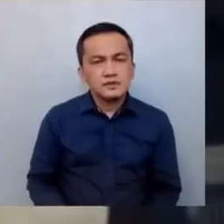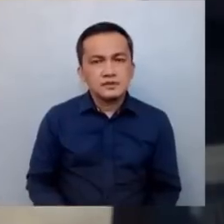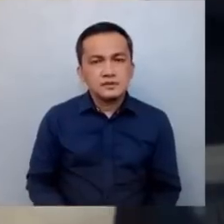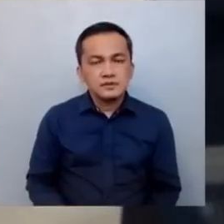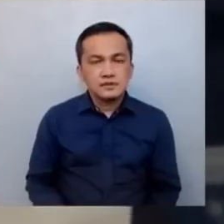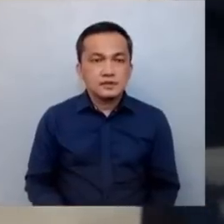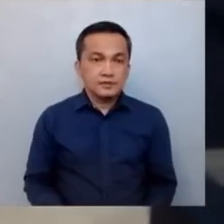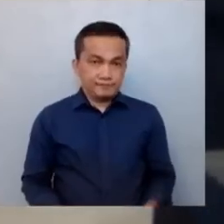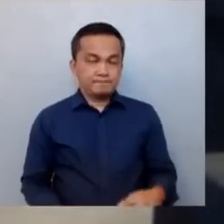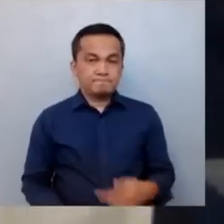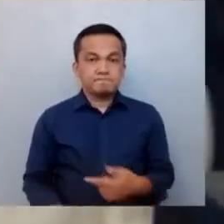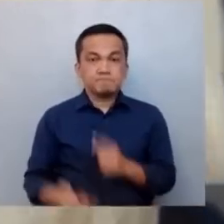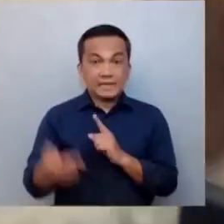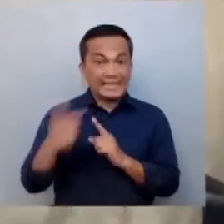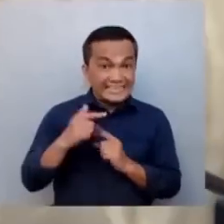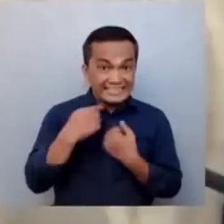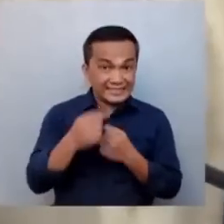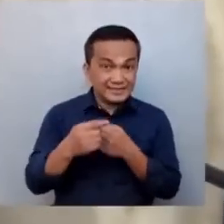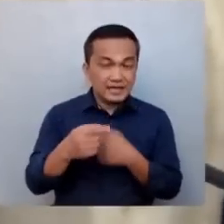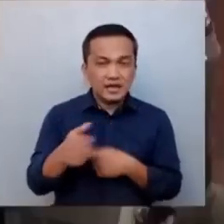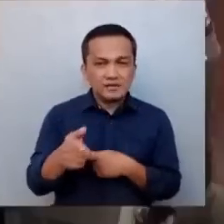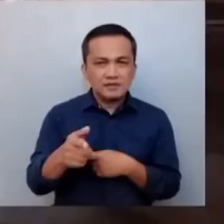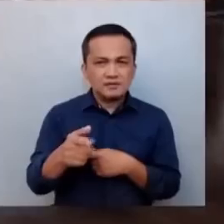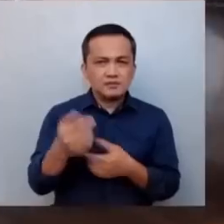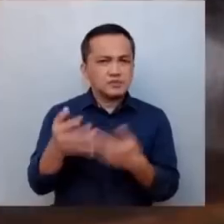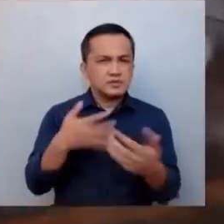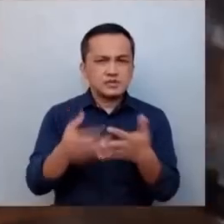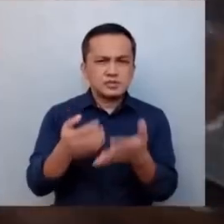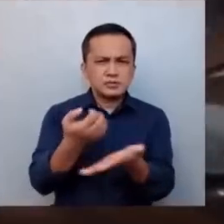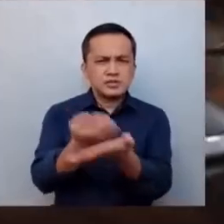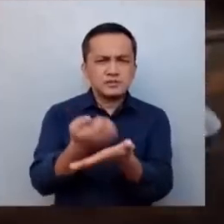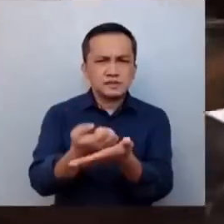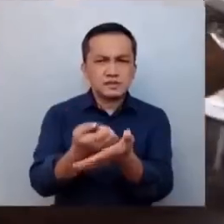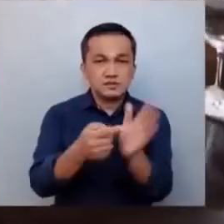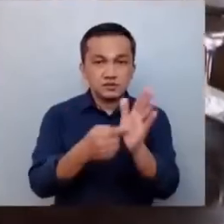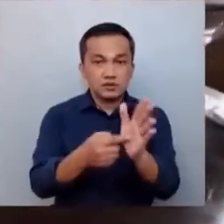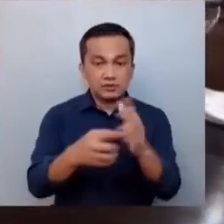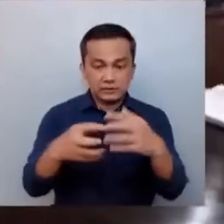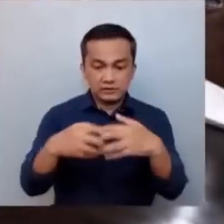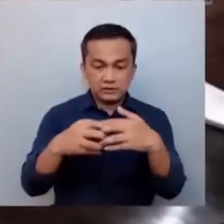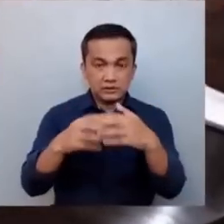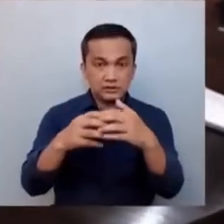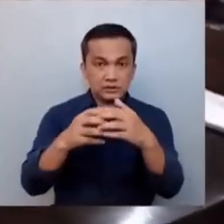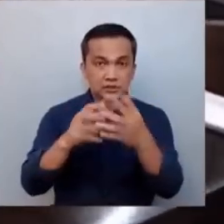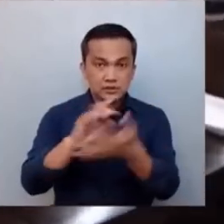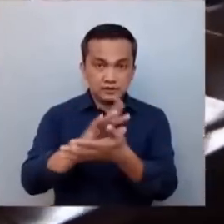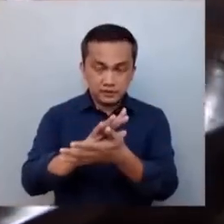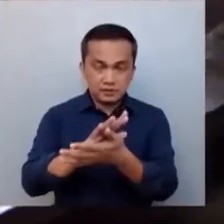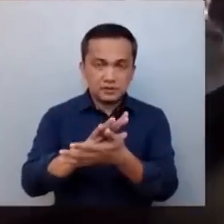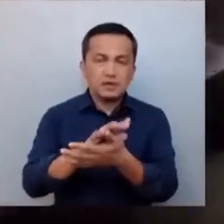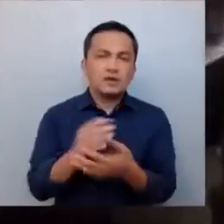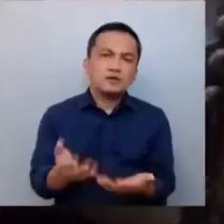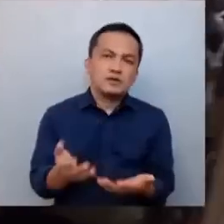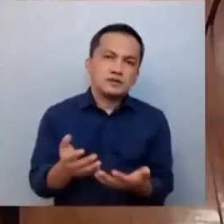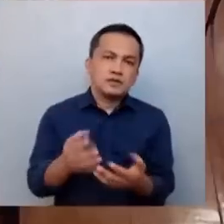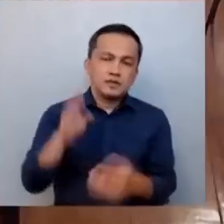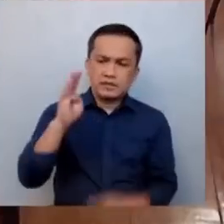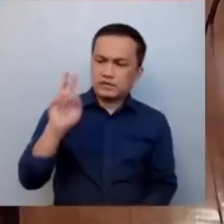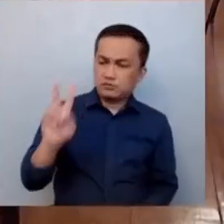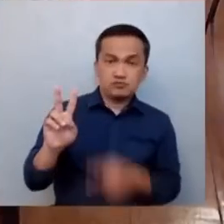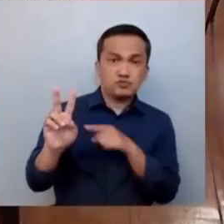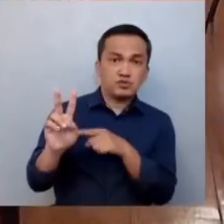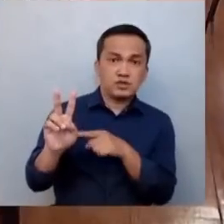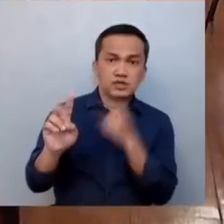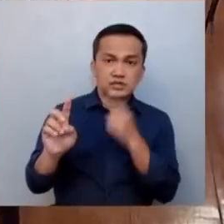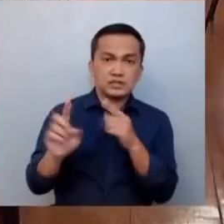Carmina, even as the economy is showing signs of recovery from the COVID-19 pandemic, President Marcos Jr. will